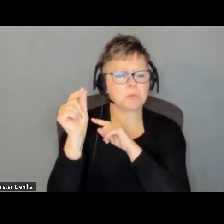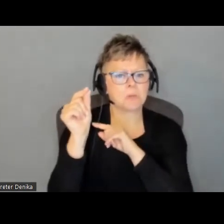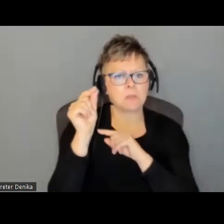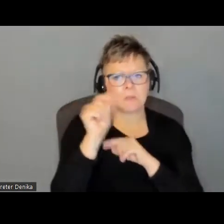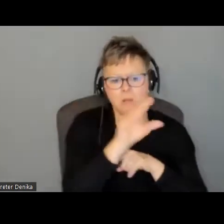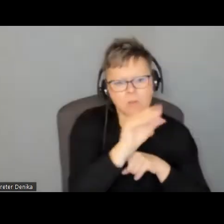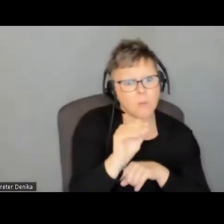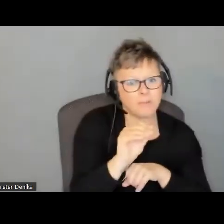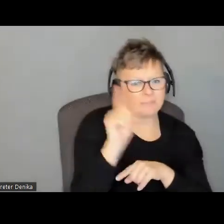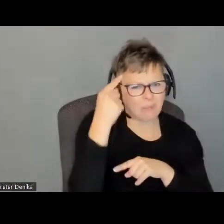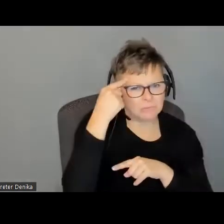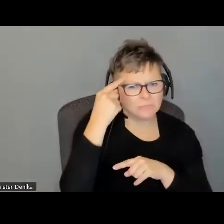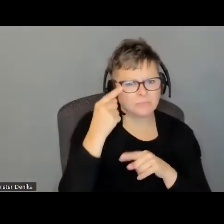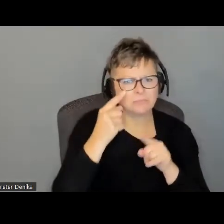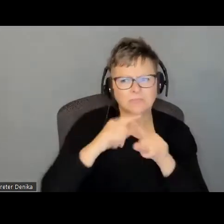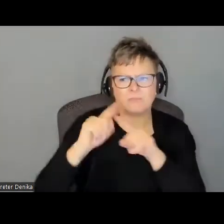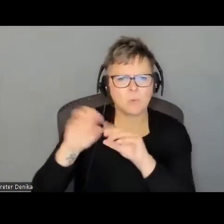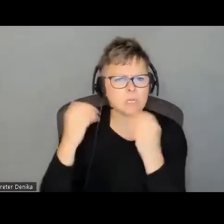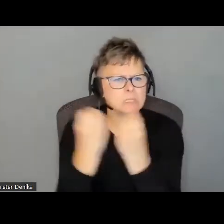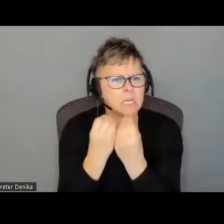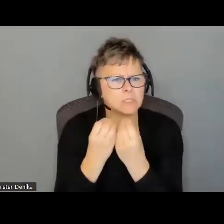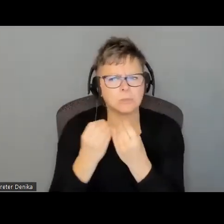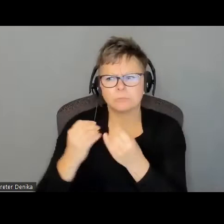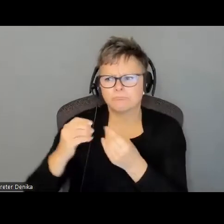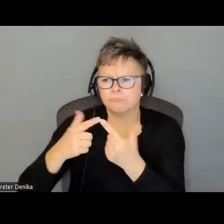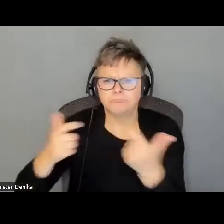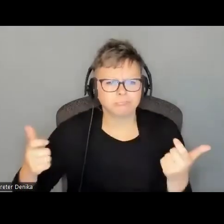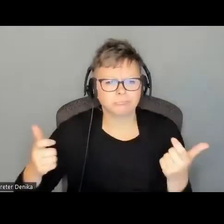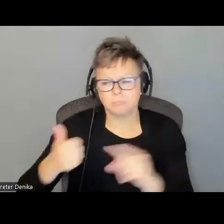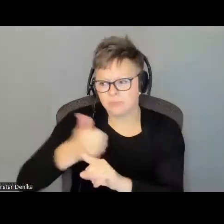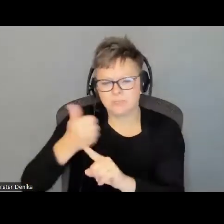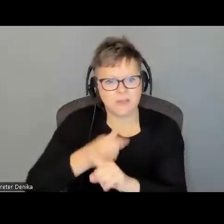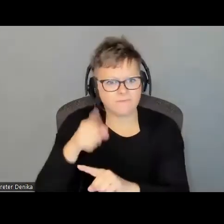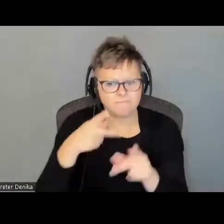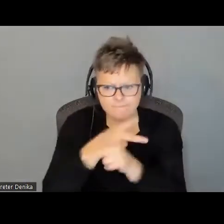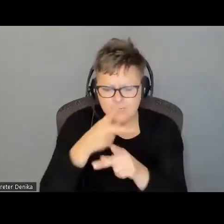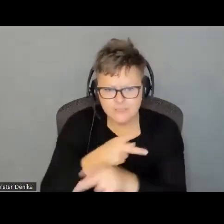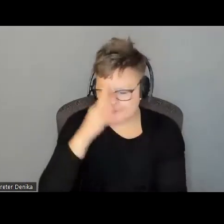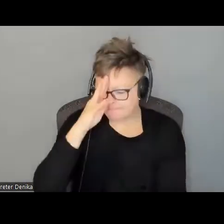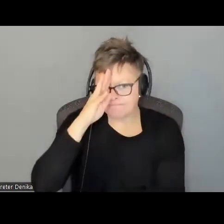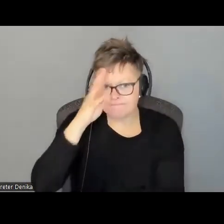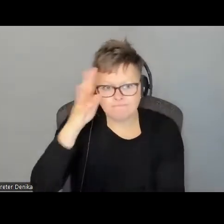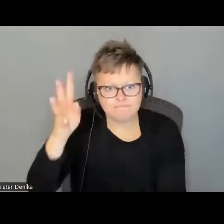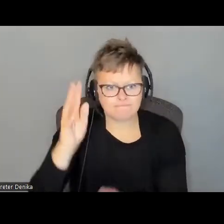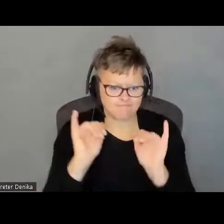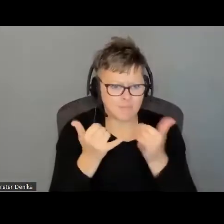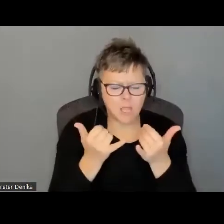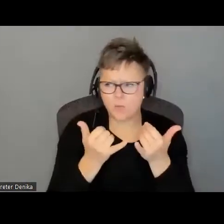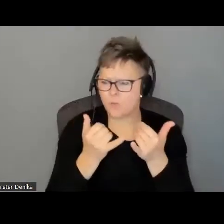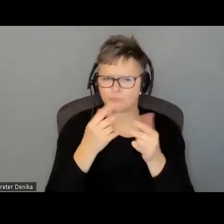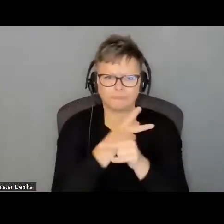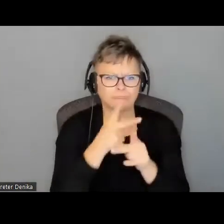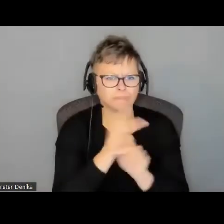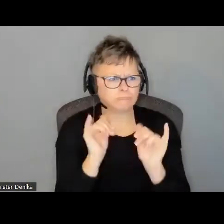far many other organizations have to innovate, they have to explore ways of